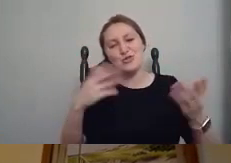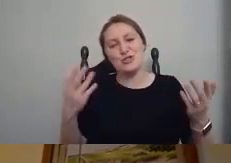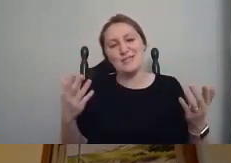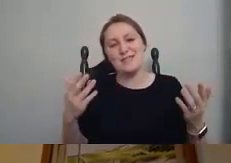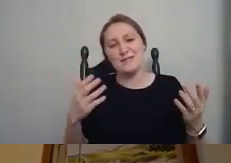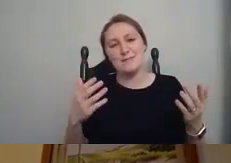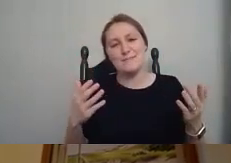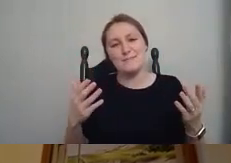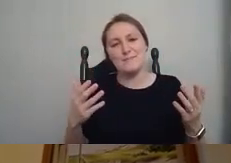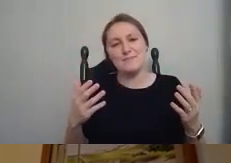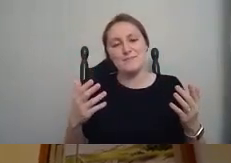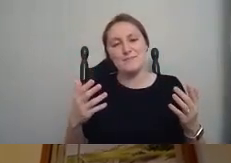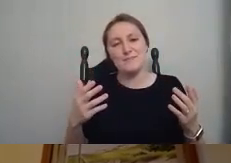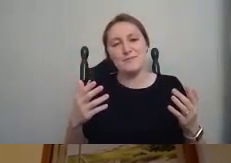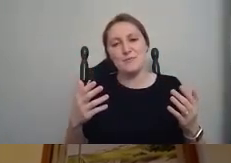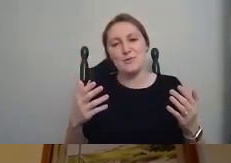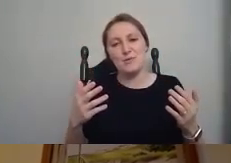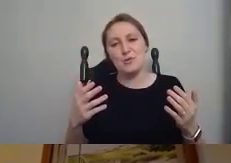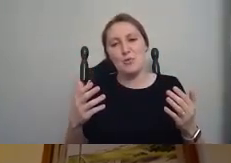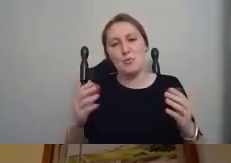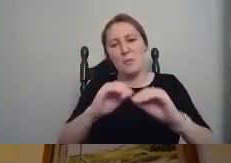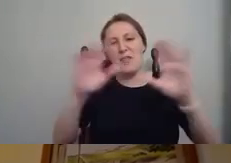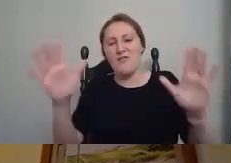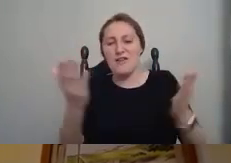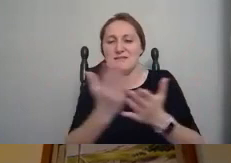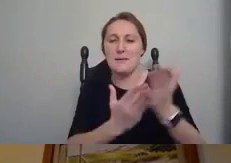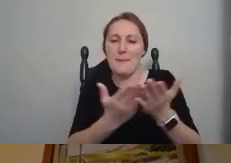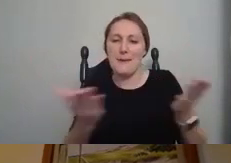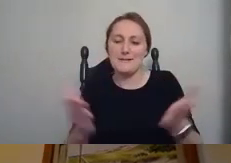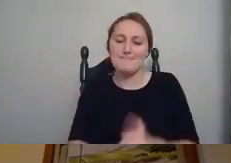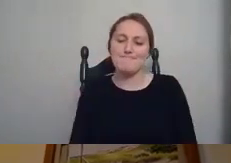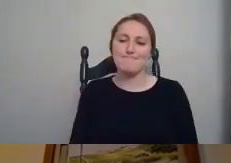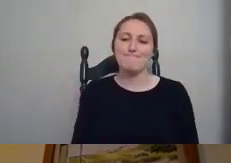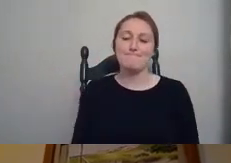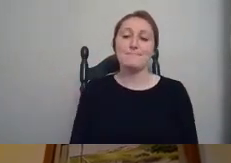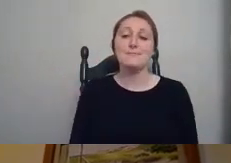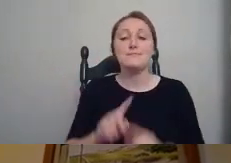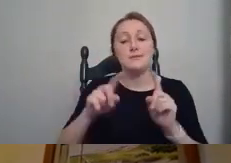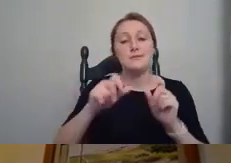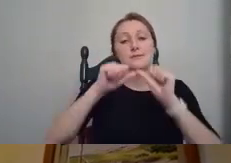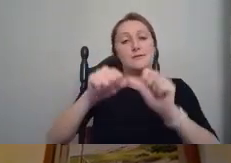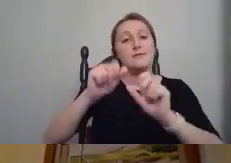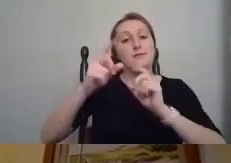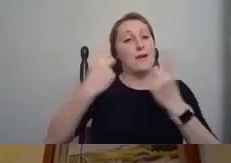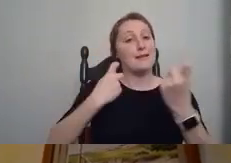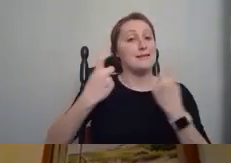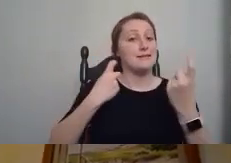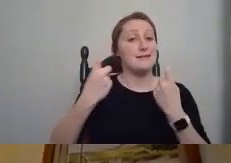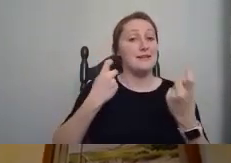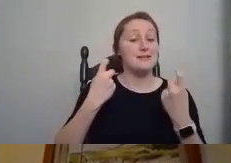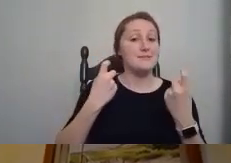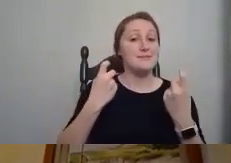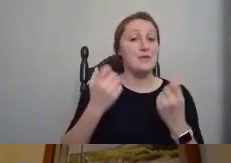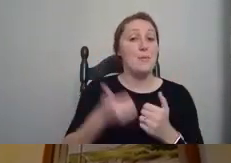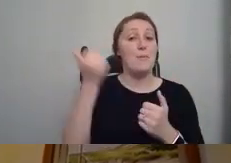give shed some light on things. But keep asking the questions. The most effective way to do it is